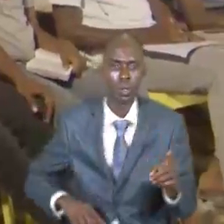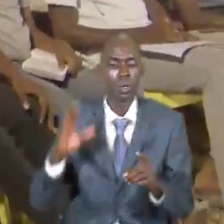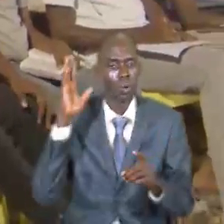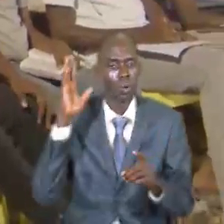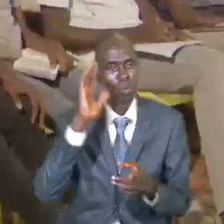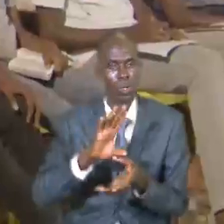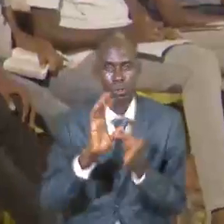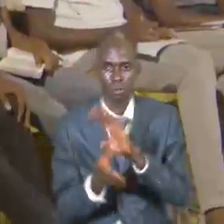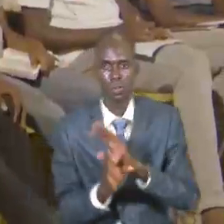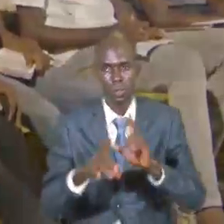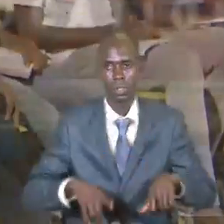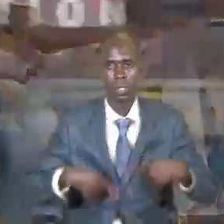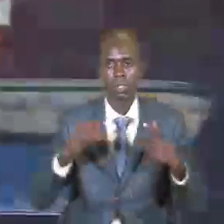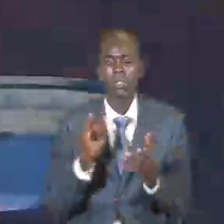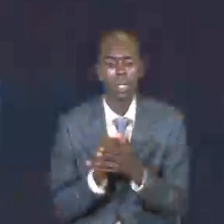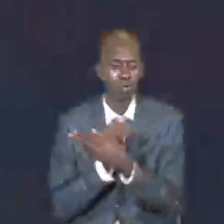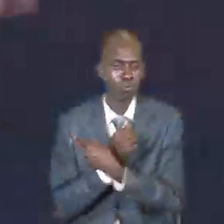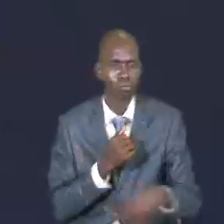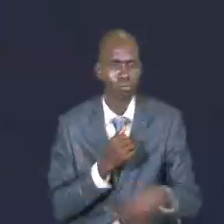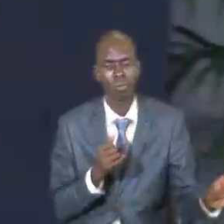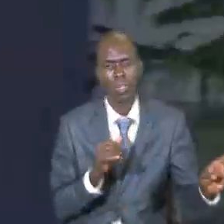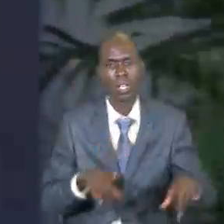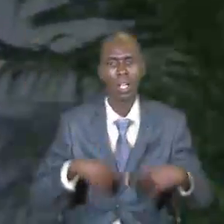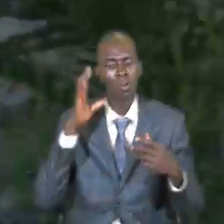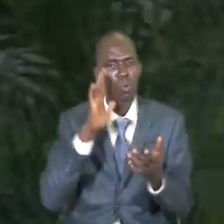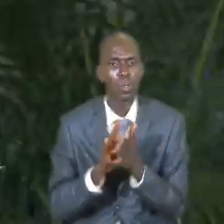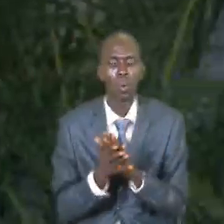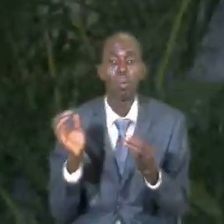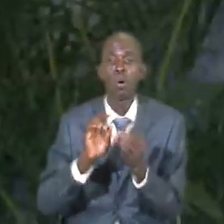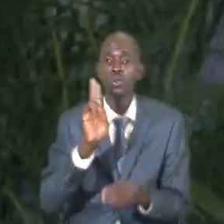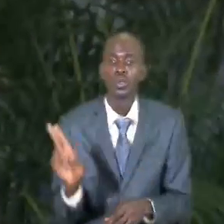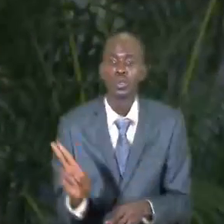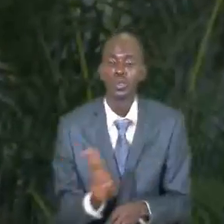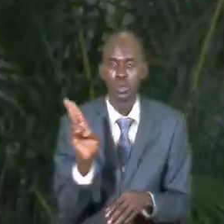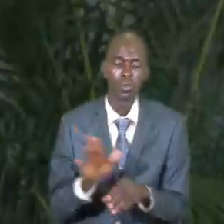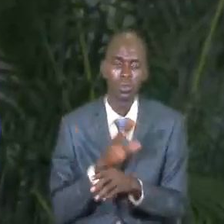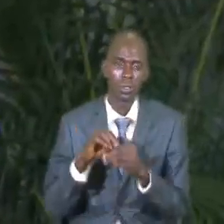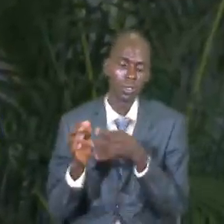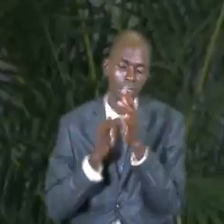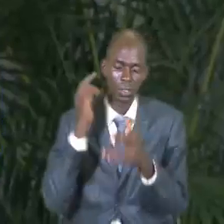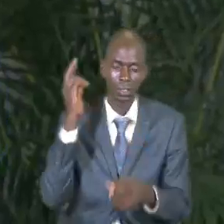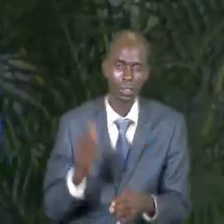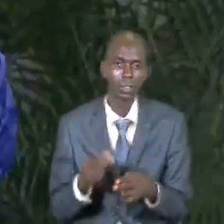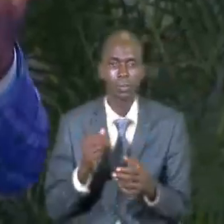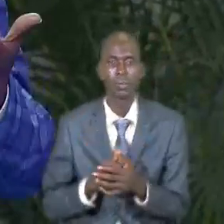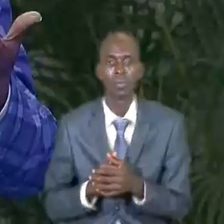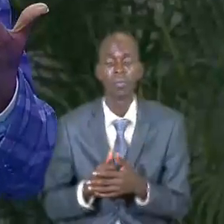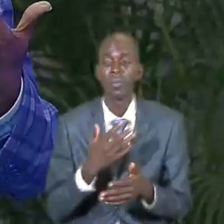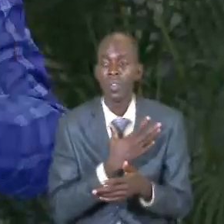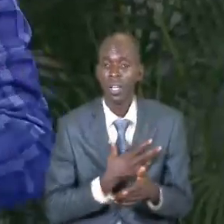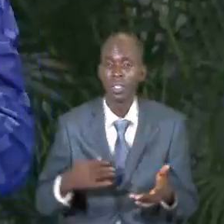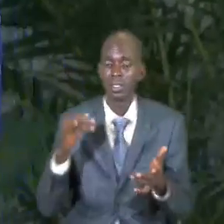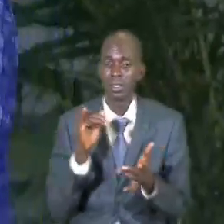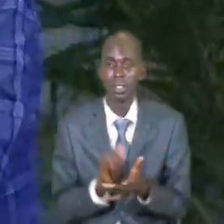life. That life that is going down will come up in Jesus' name. And that thing that cannot see beyond